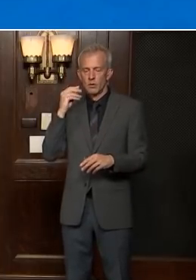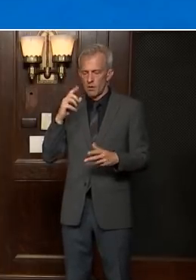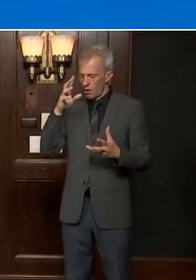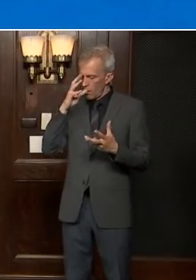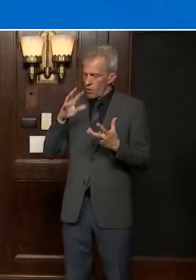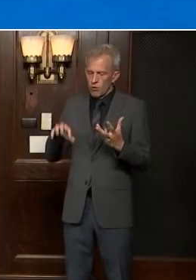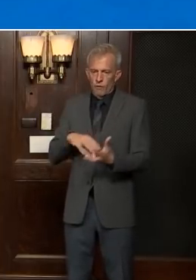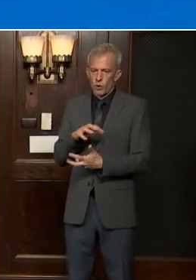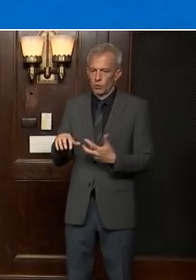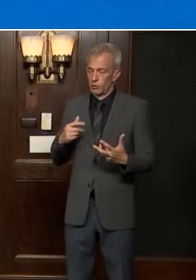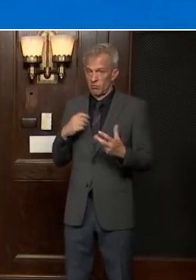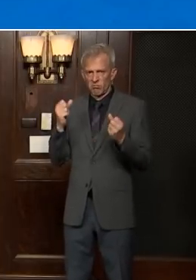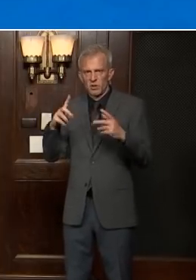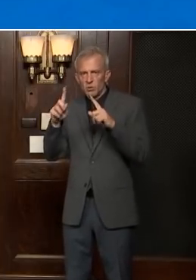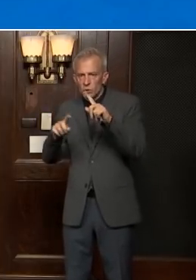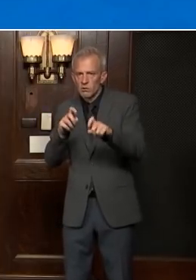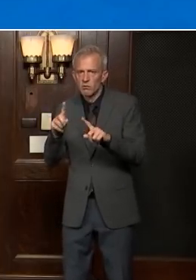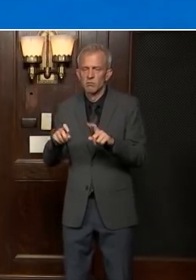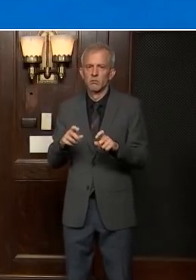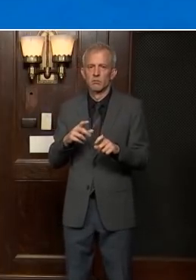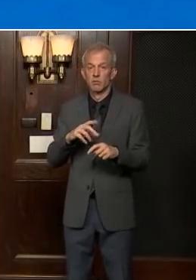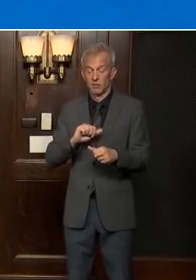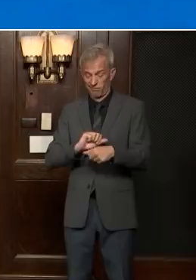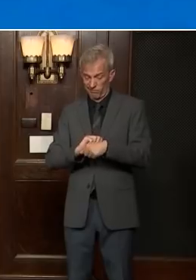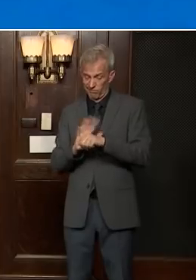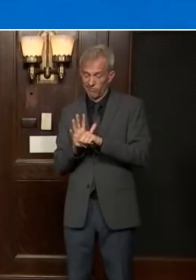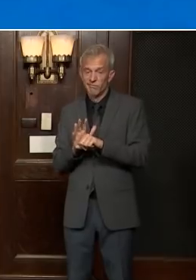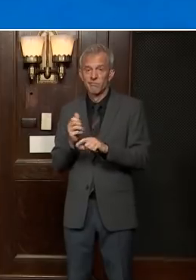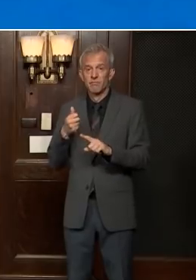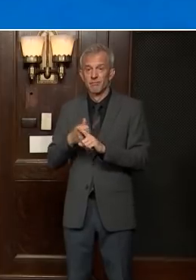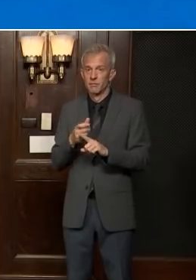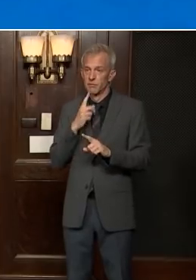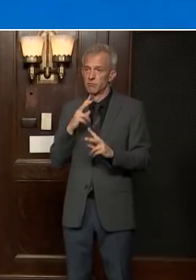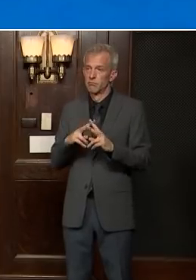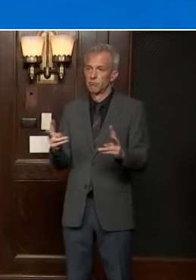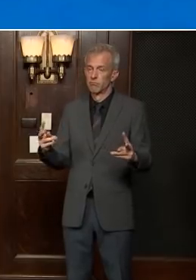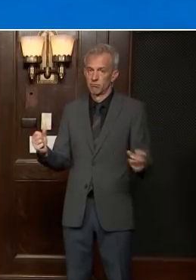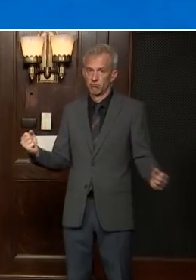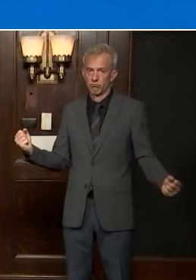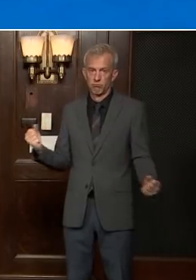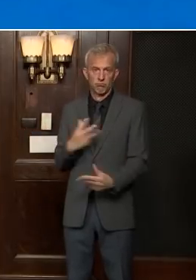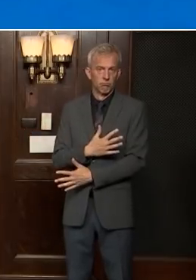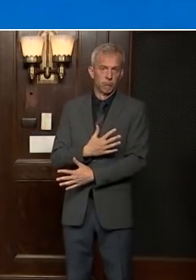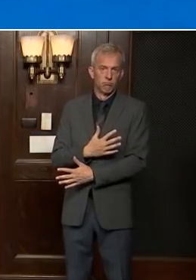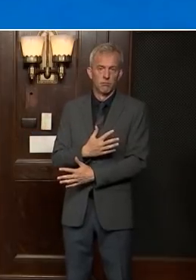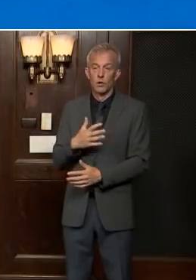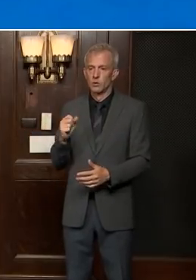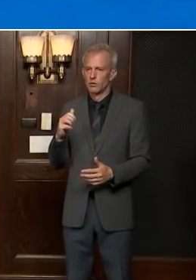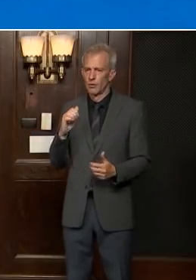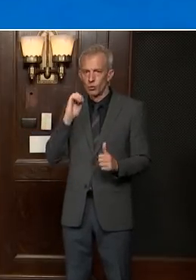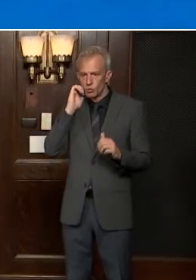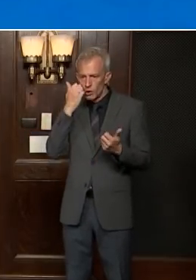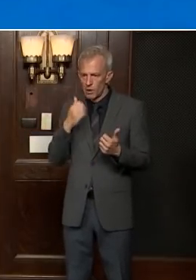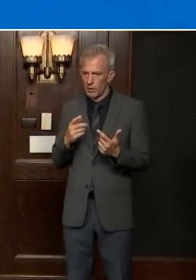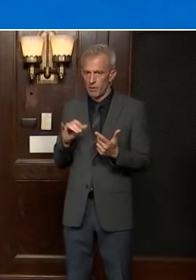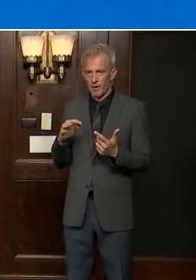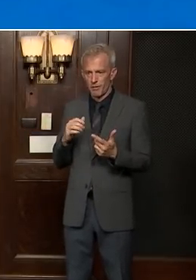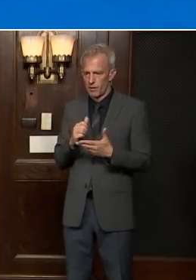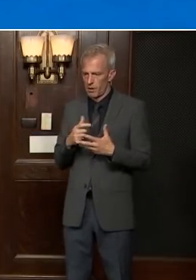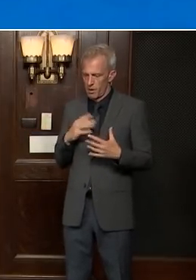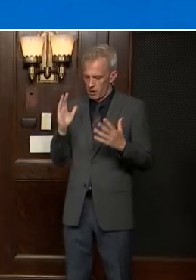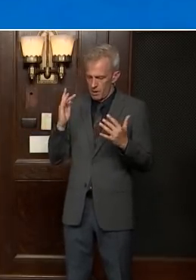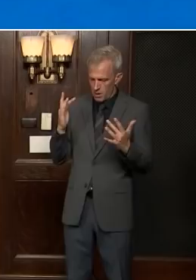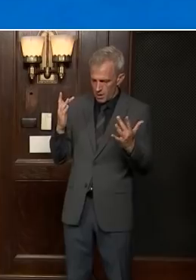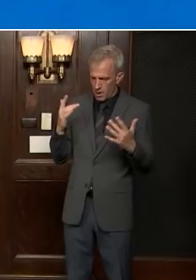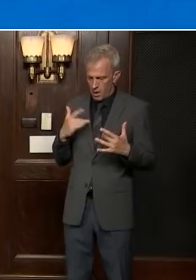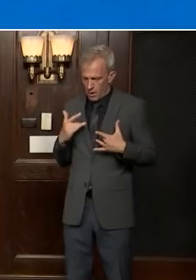confused, they have a lot of questions, and COVID-19 can be very scary. So there's no shame if we need help managing that anxiety or